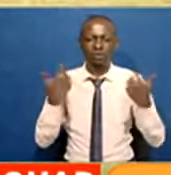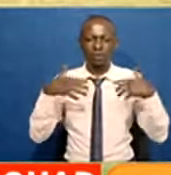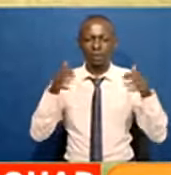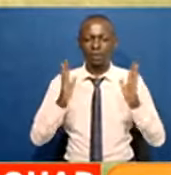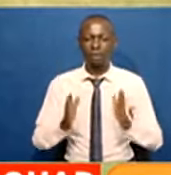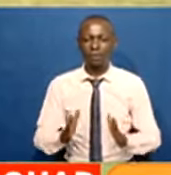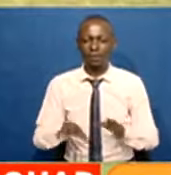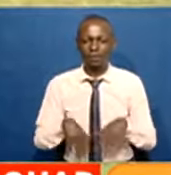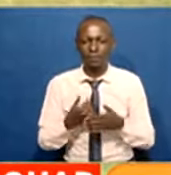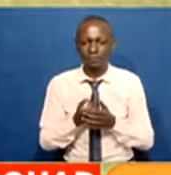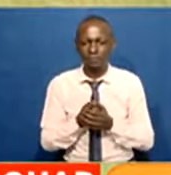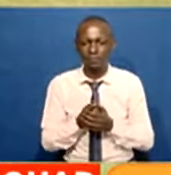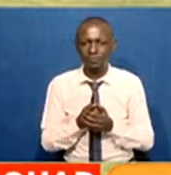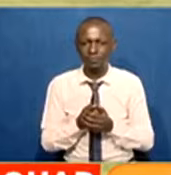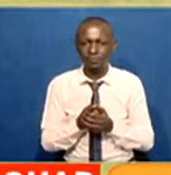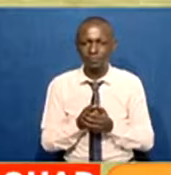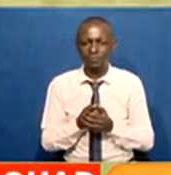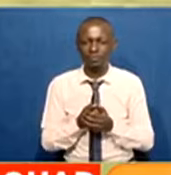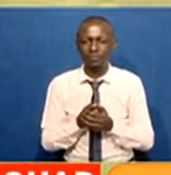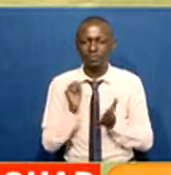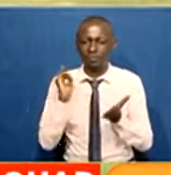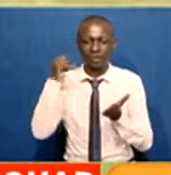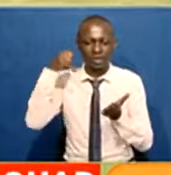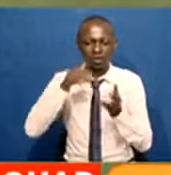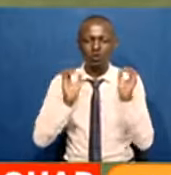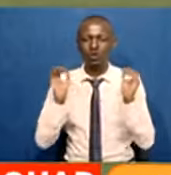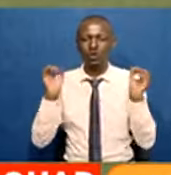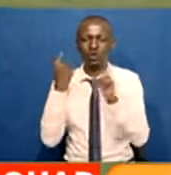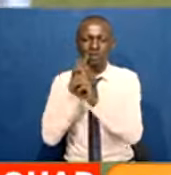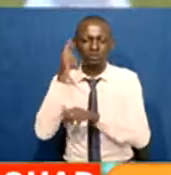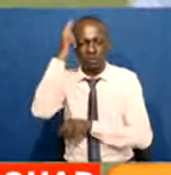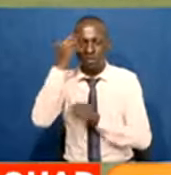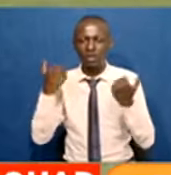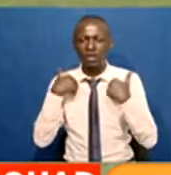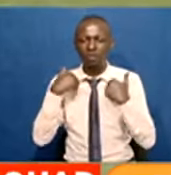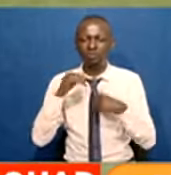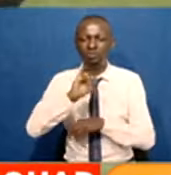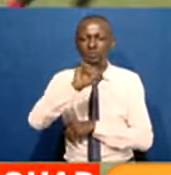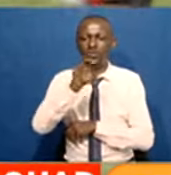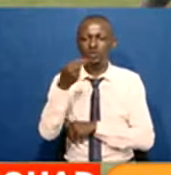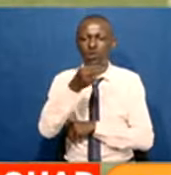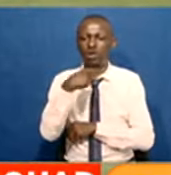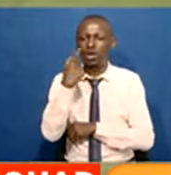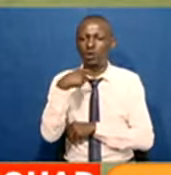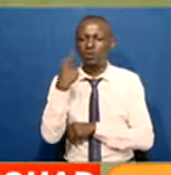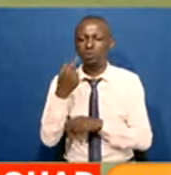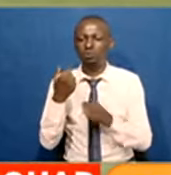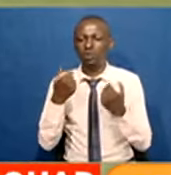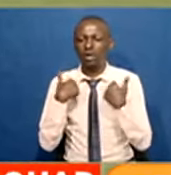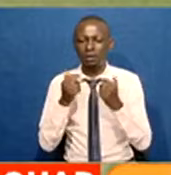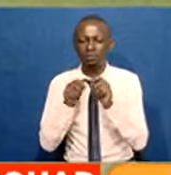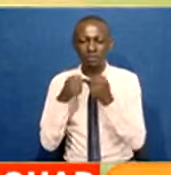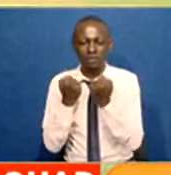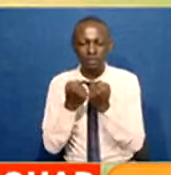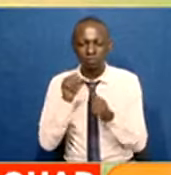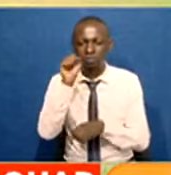and Joseph Okumu are unavailable for various reasons. Jonah Ayunga, who plays in Scotland with St. Mirren, has